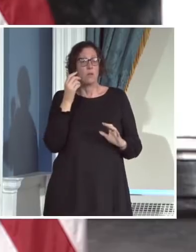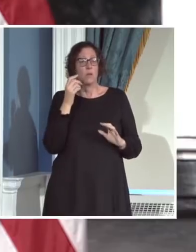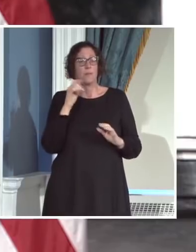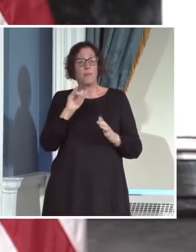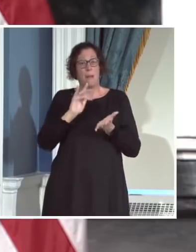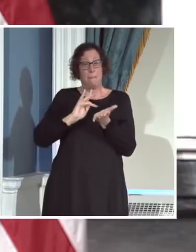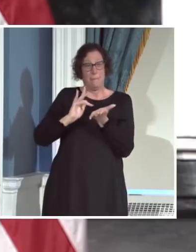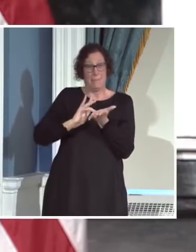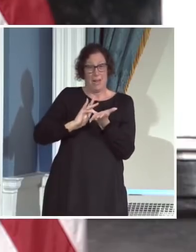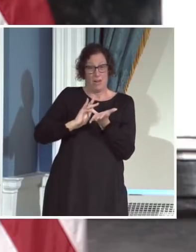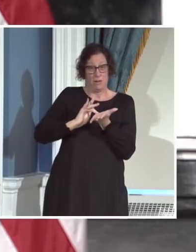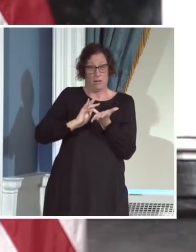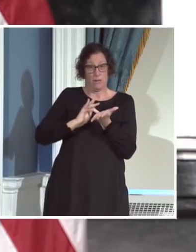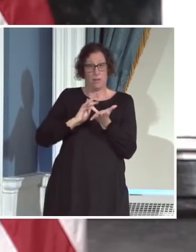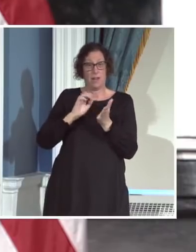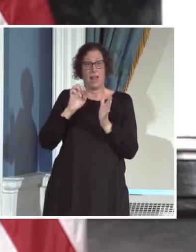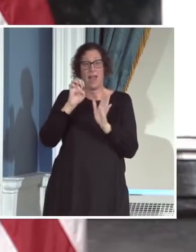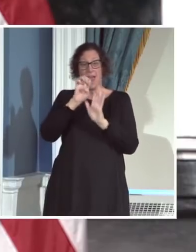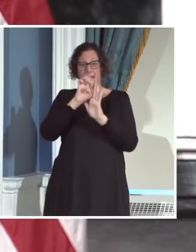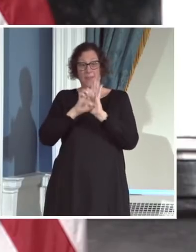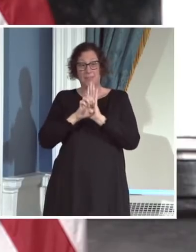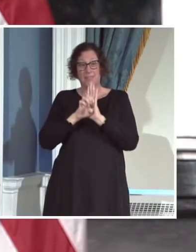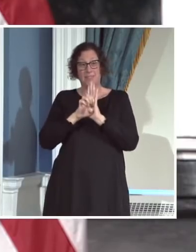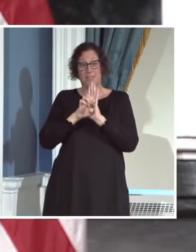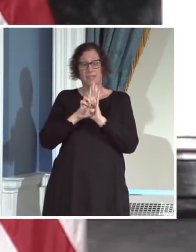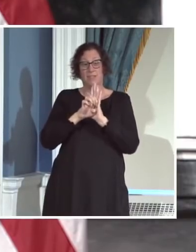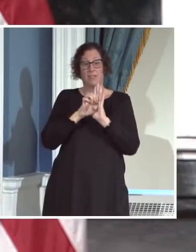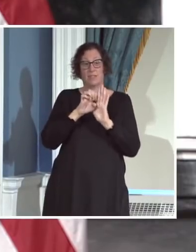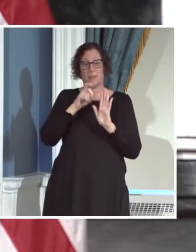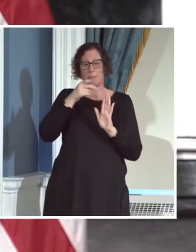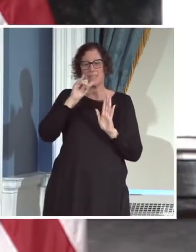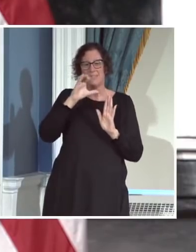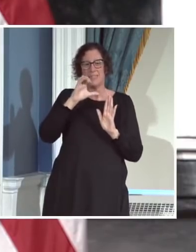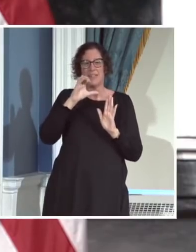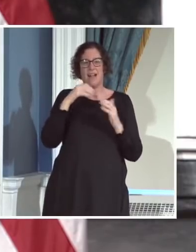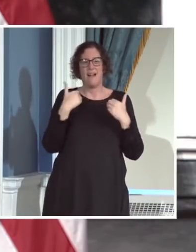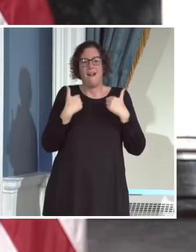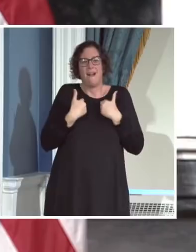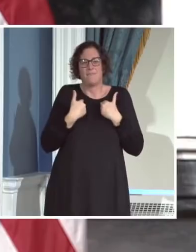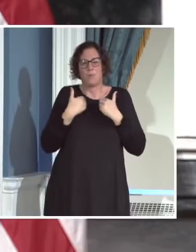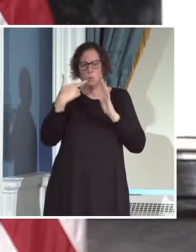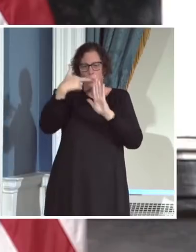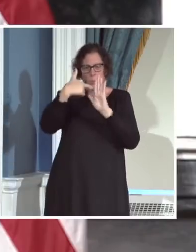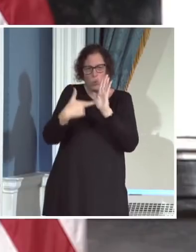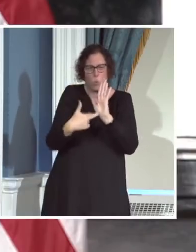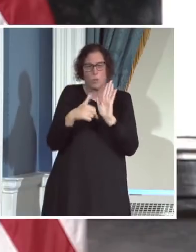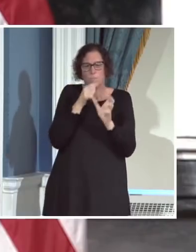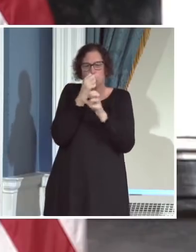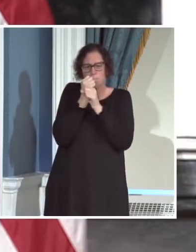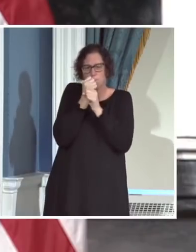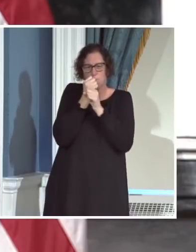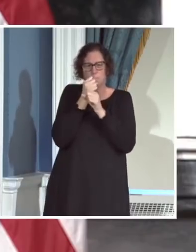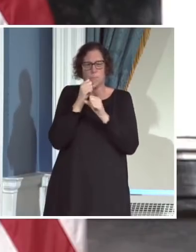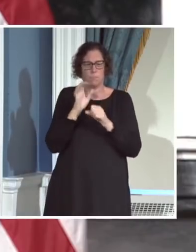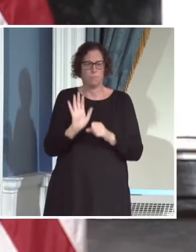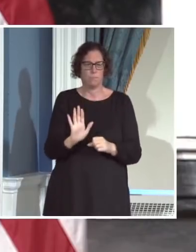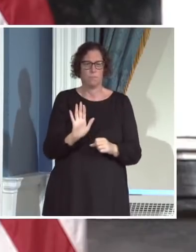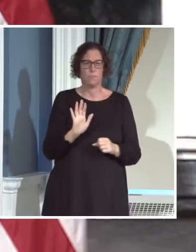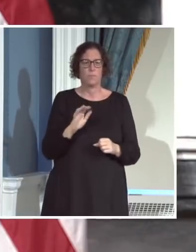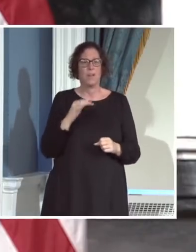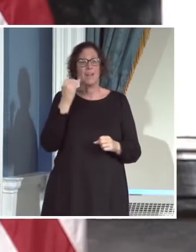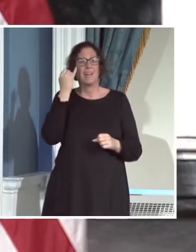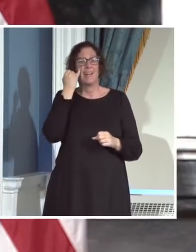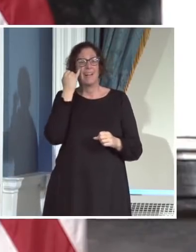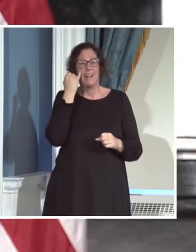do in really, really tough situations where tough choices have to be made. And I respect the